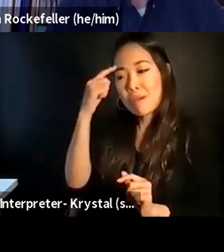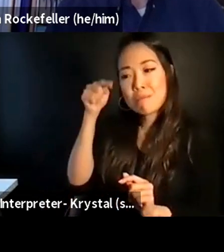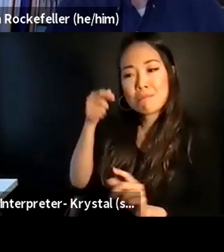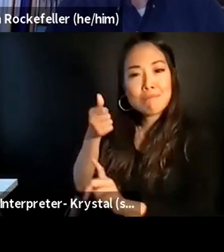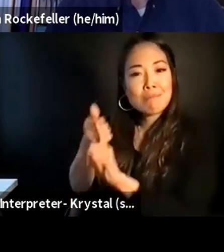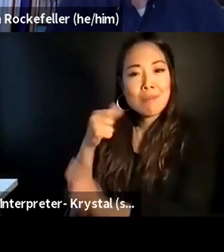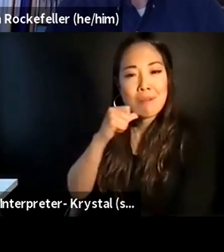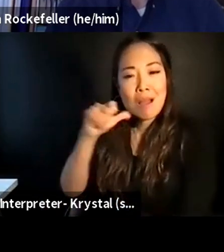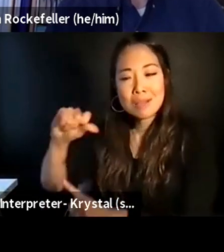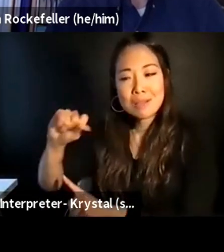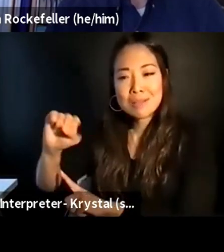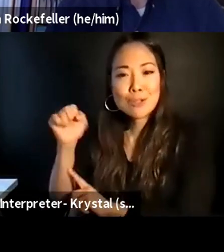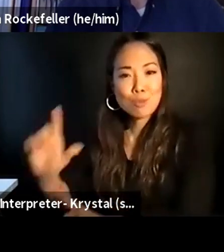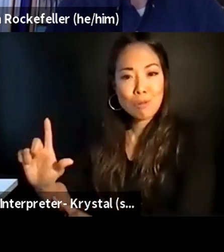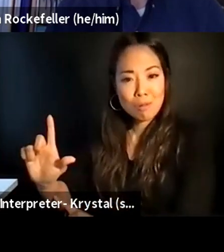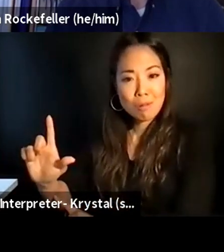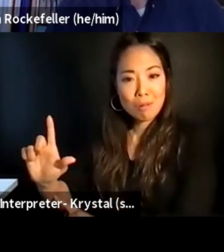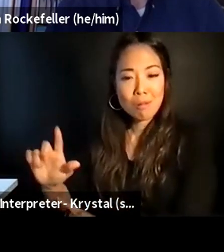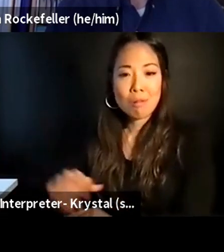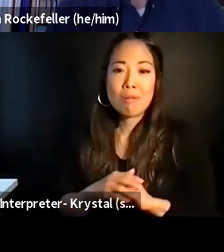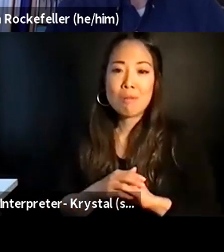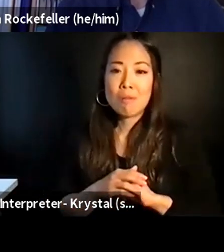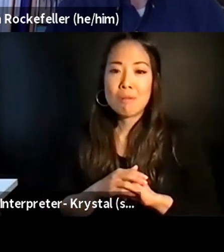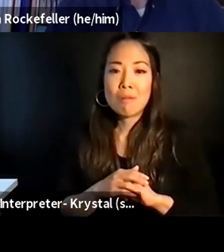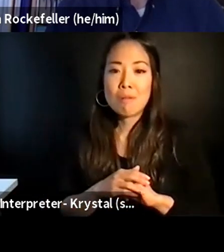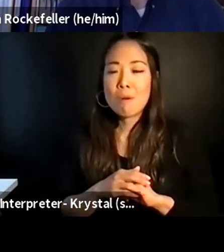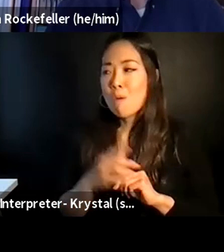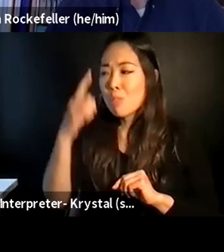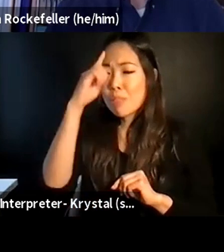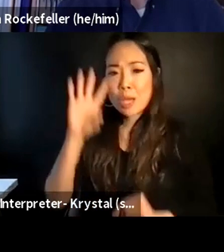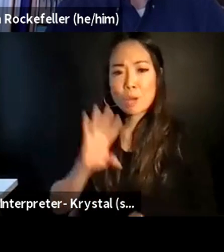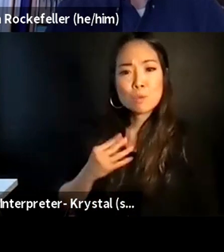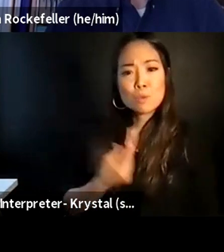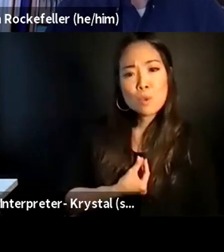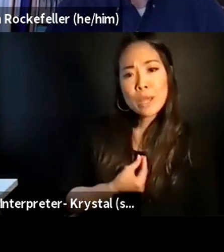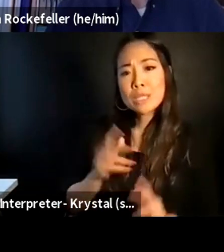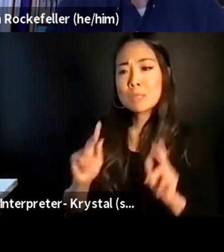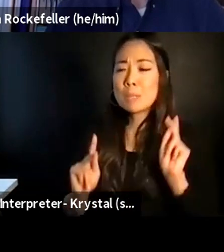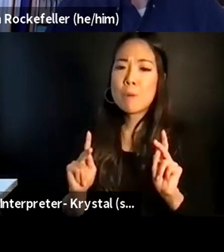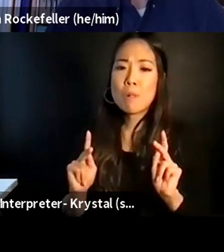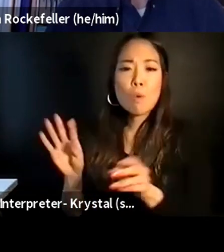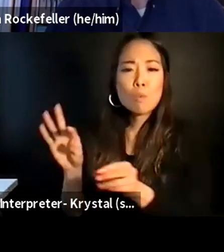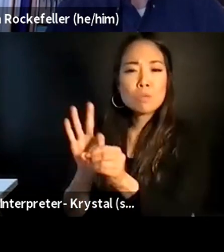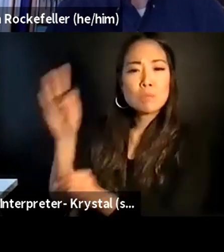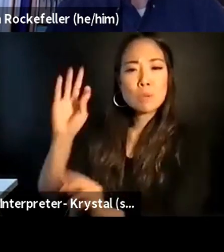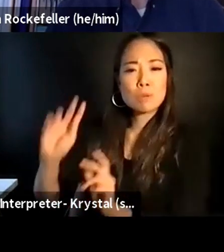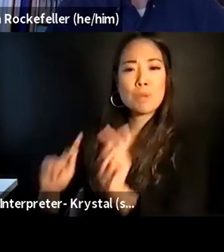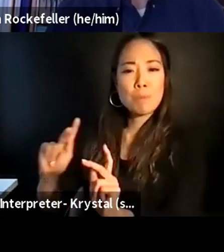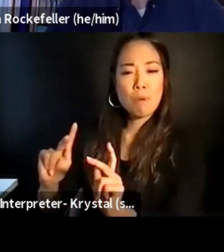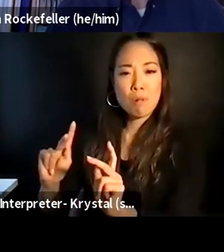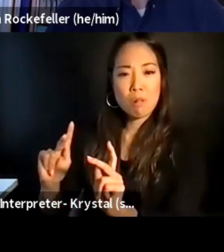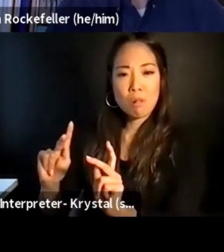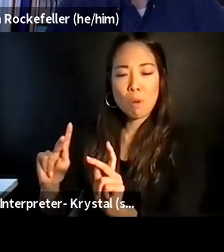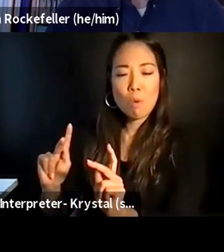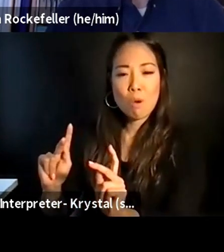then trans folks within themselves are not inherently allowed to or viewed as spiritual beings because they're viewed as heathens because